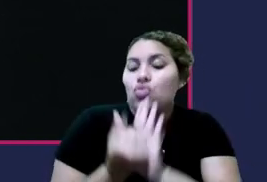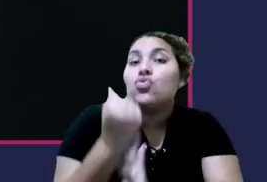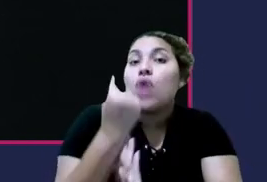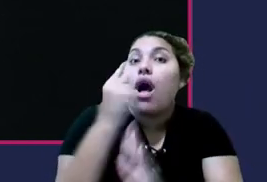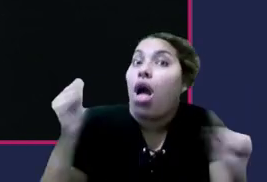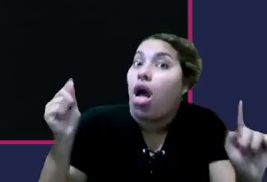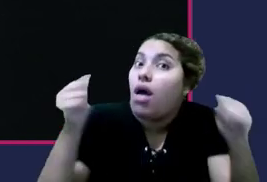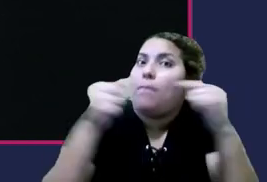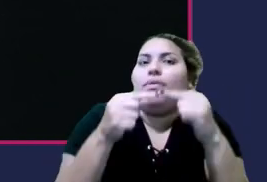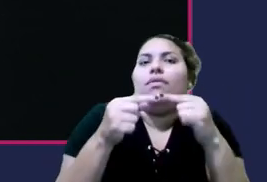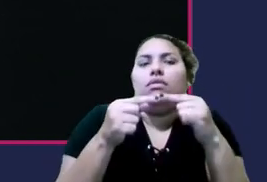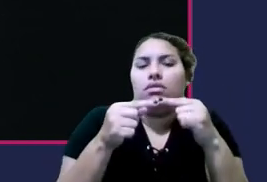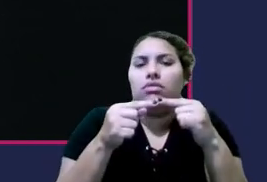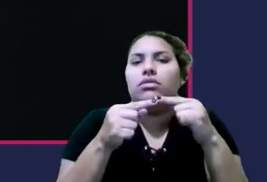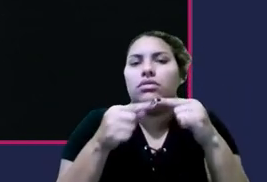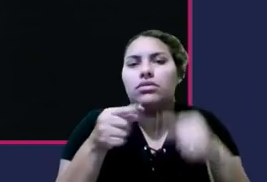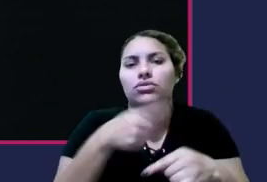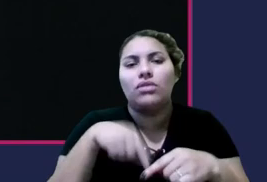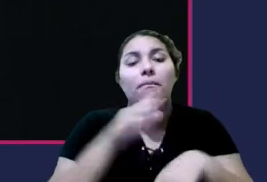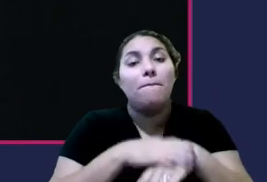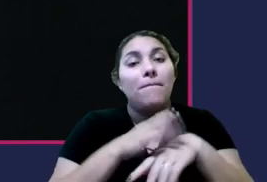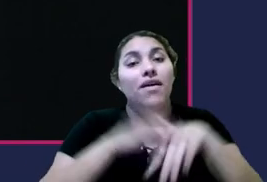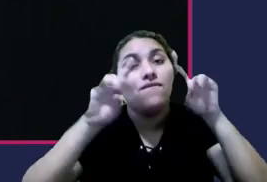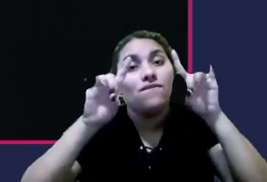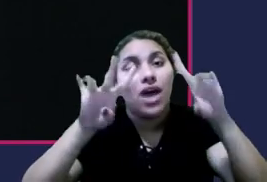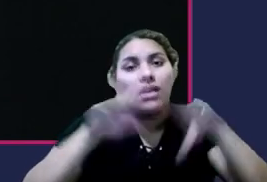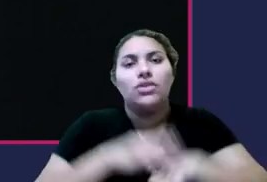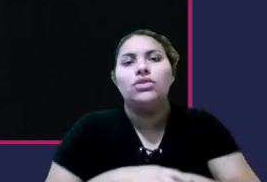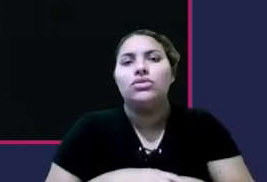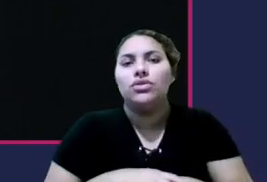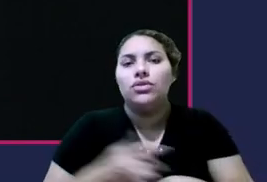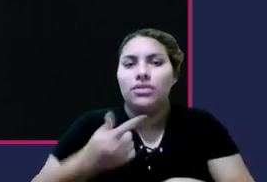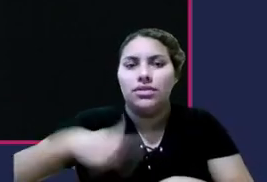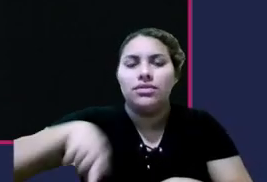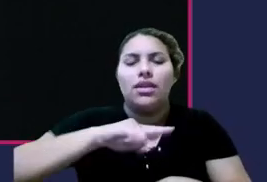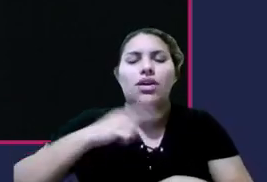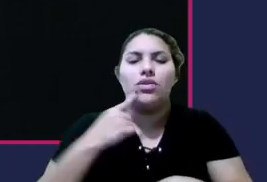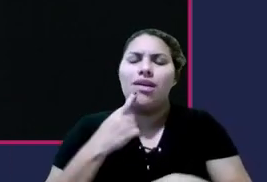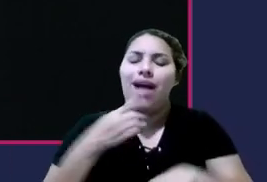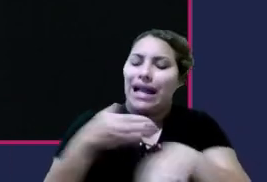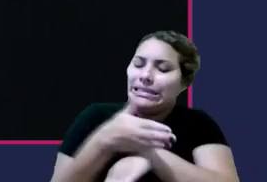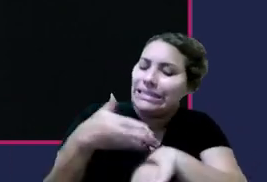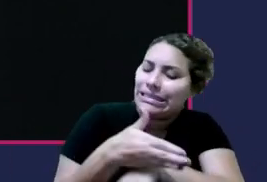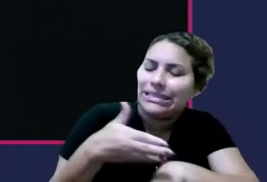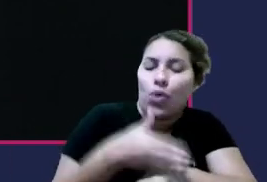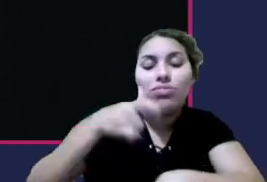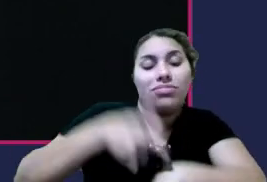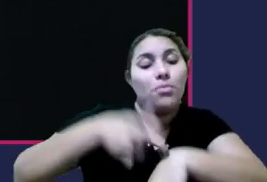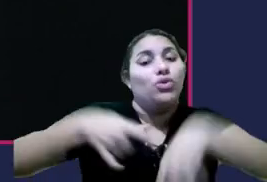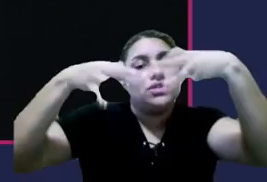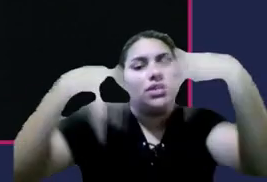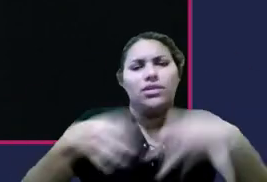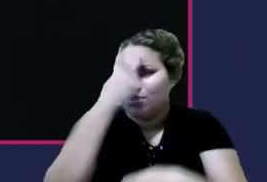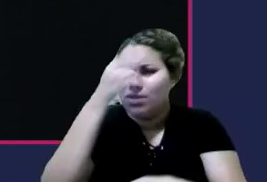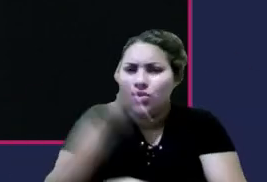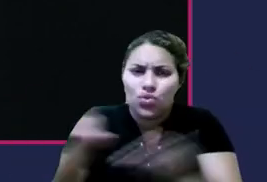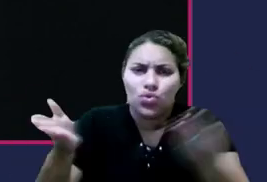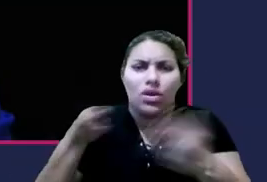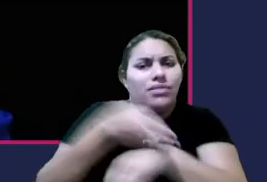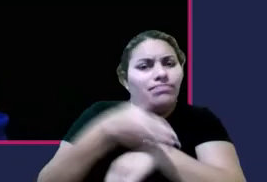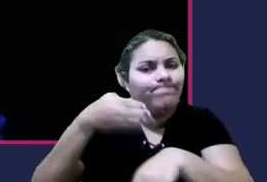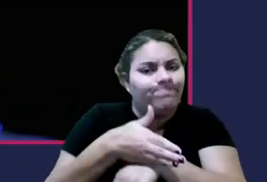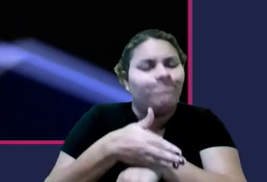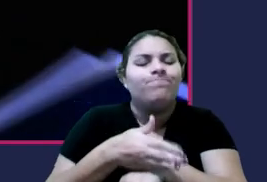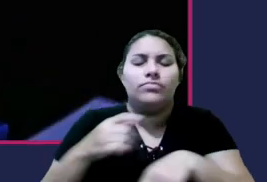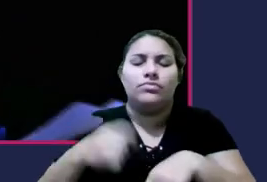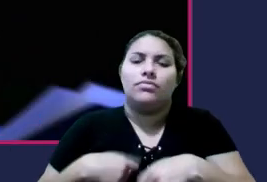to have this budget solution that will allow access,